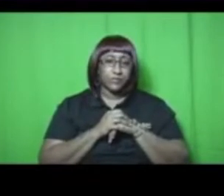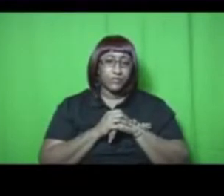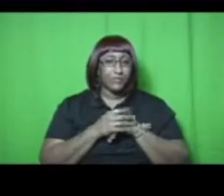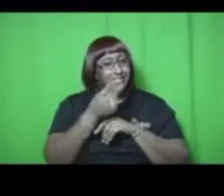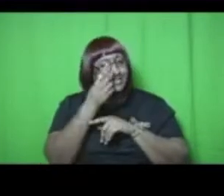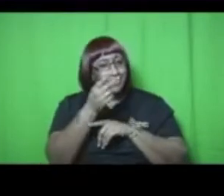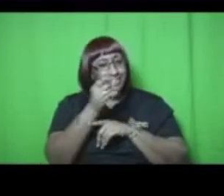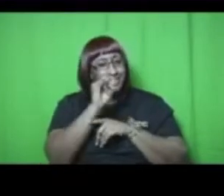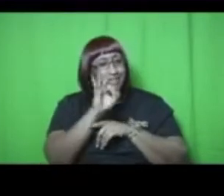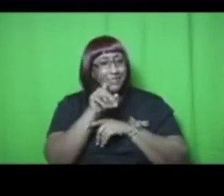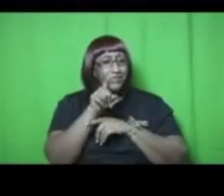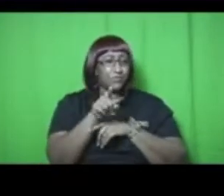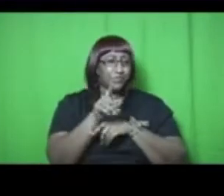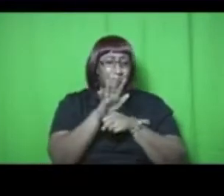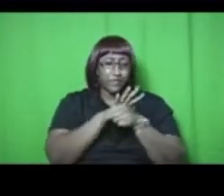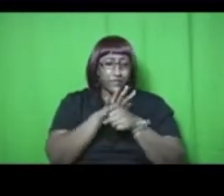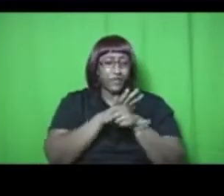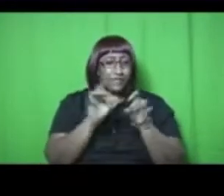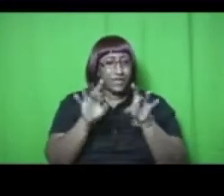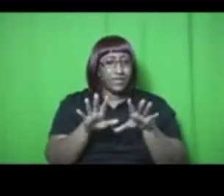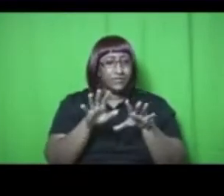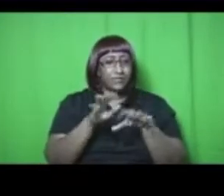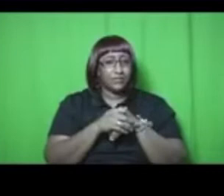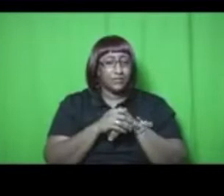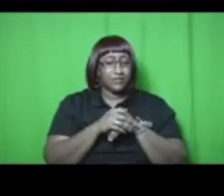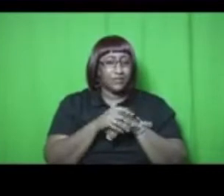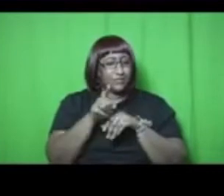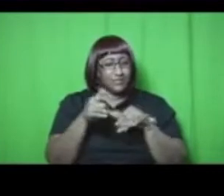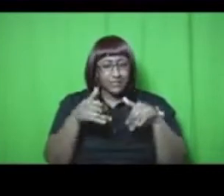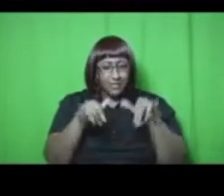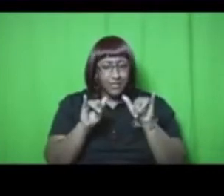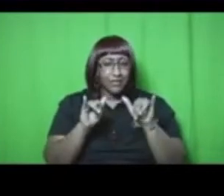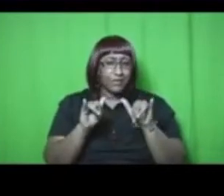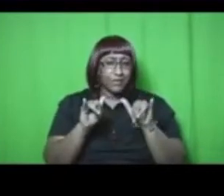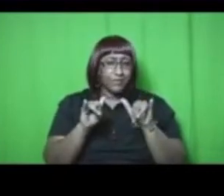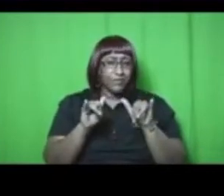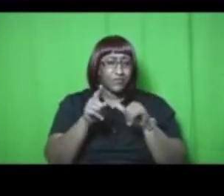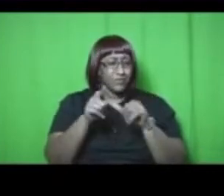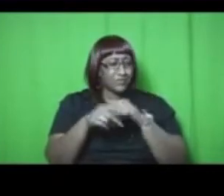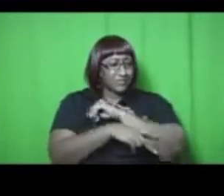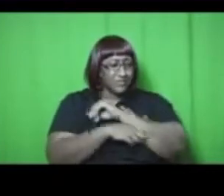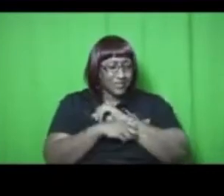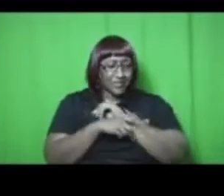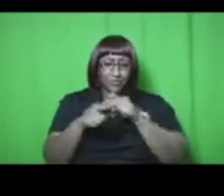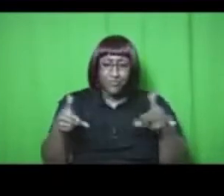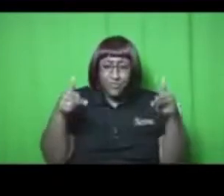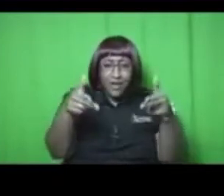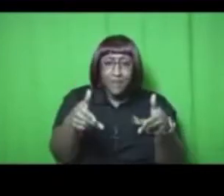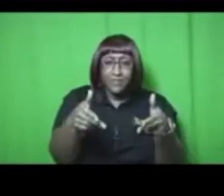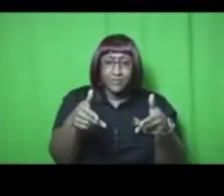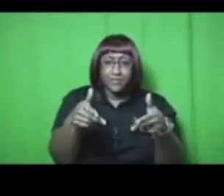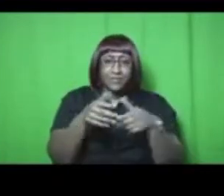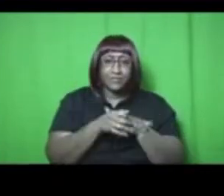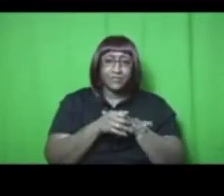See, if you are violent and you would steal and you're a rioter, you